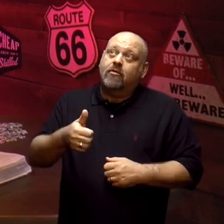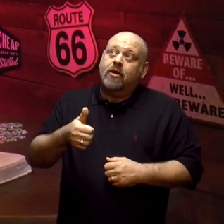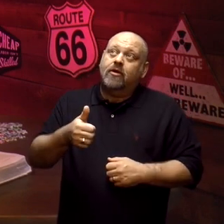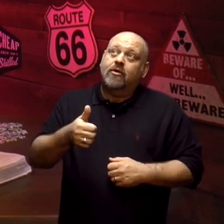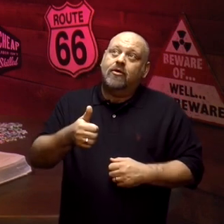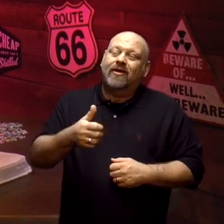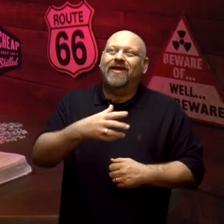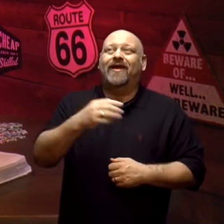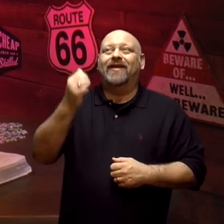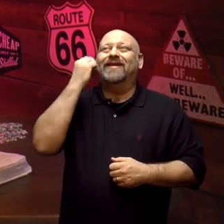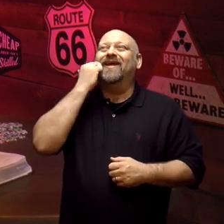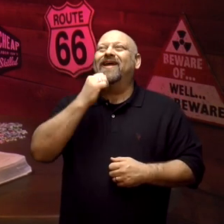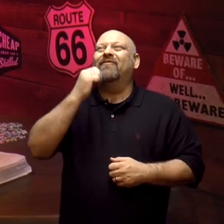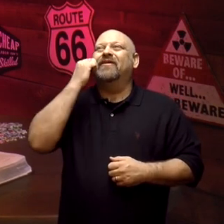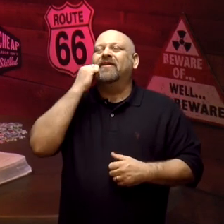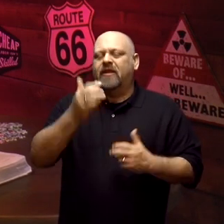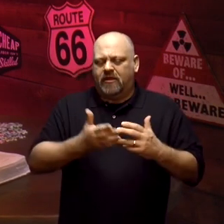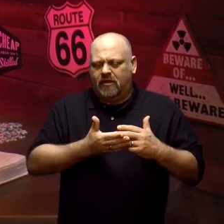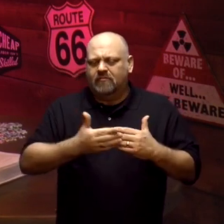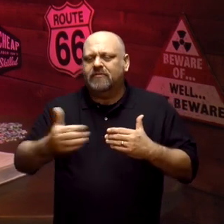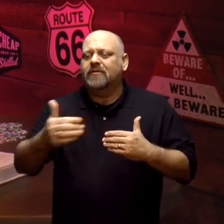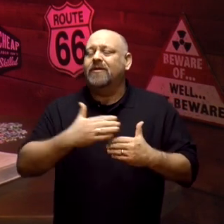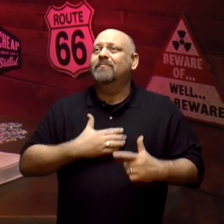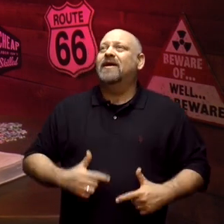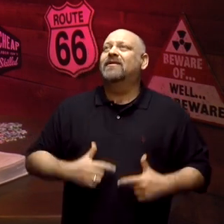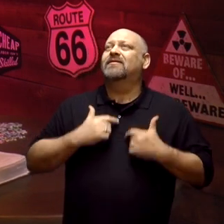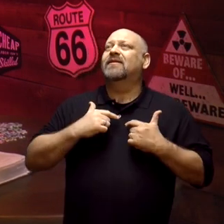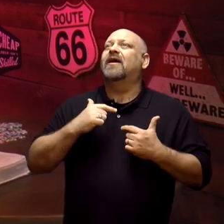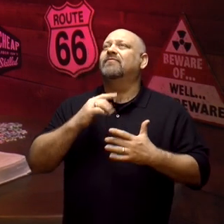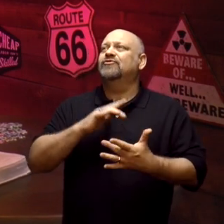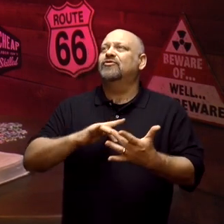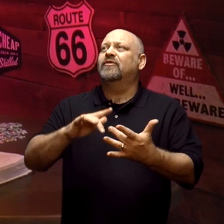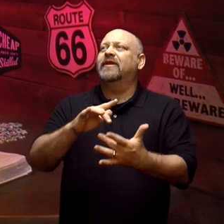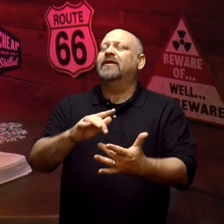tomorrow and each day throughout my life's journey.